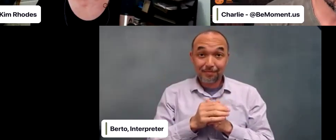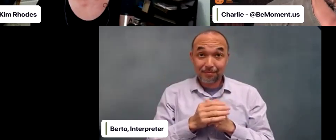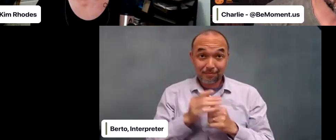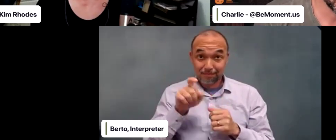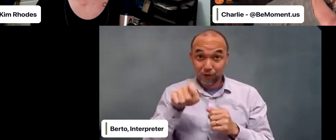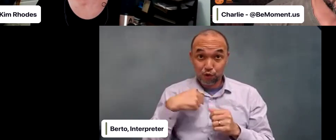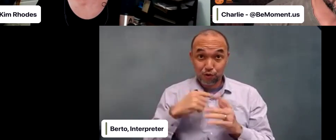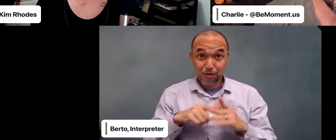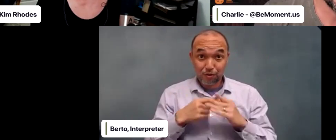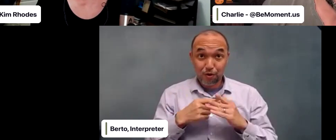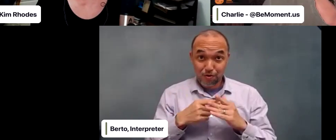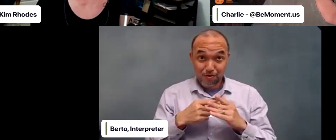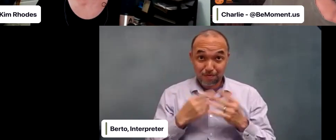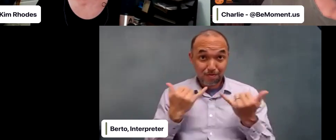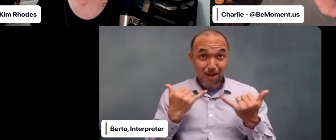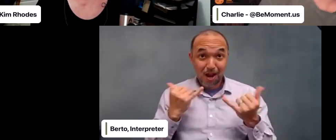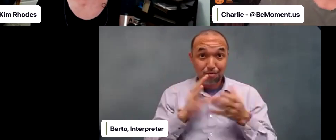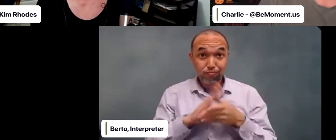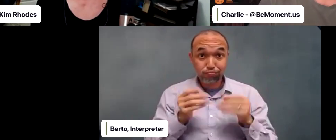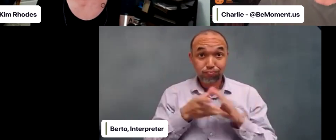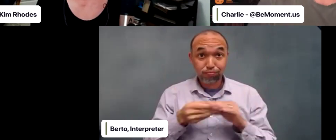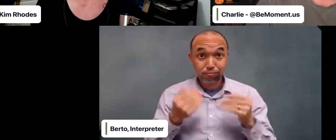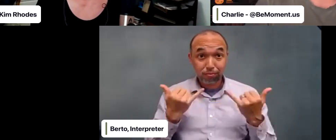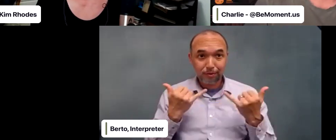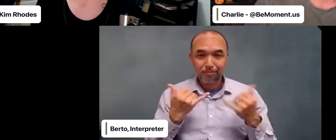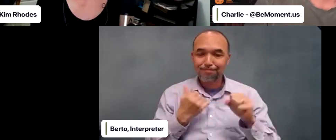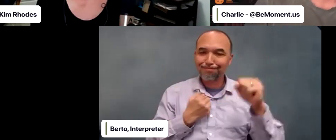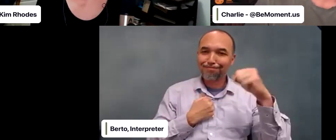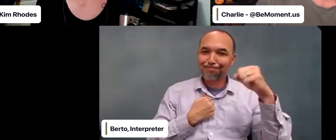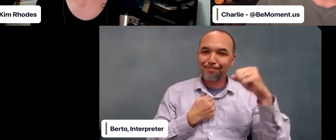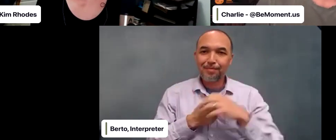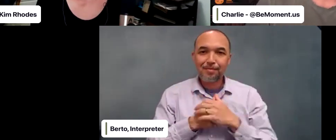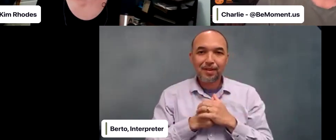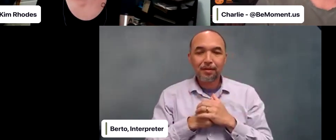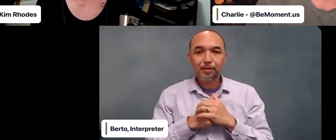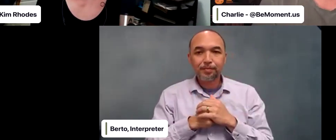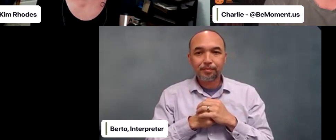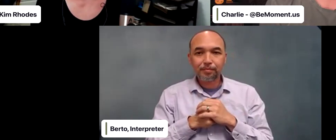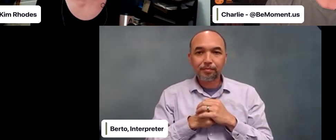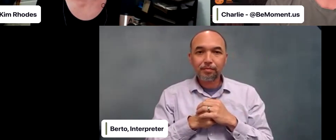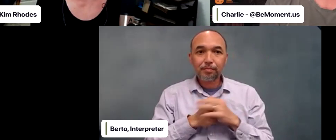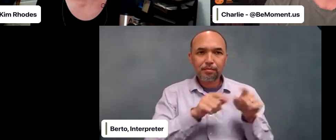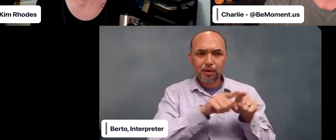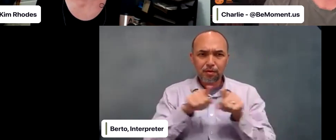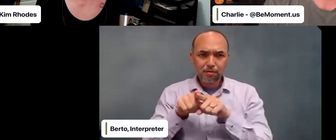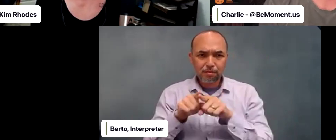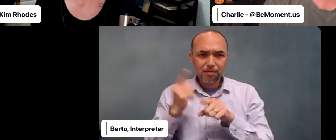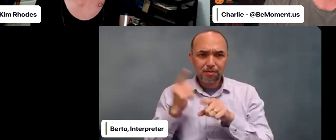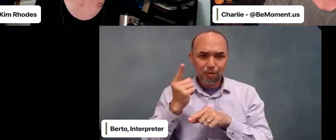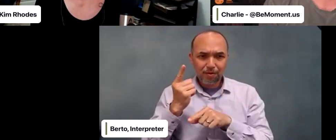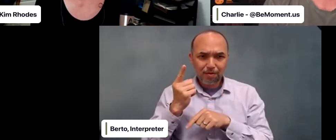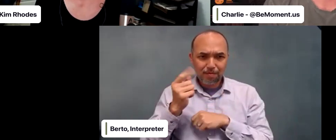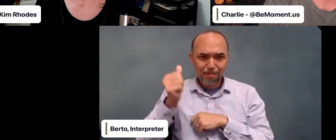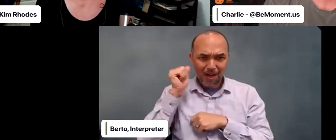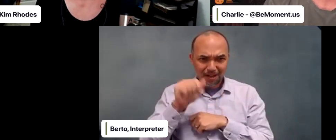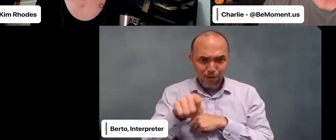talking and telling my stories? Yes. Also, Yeah. is there someone behind you? Reagan's Right? here. Is there someone sitting